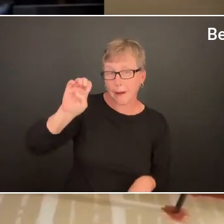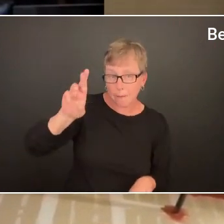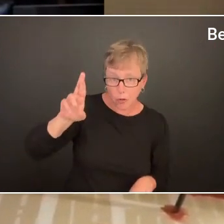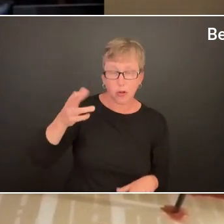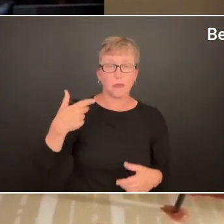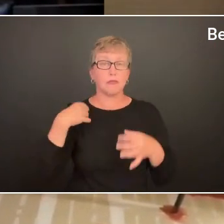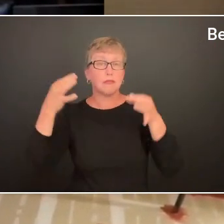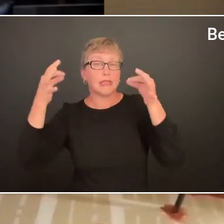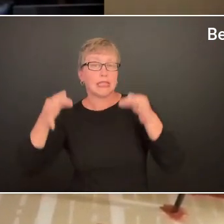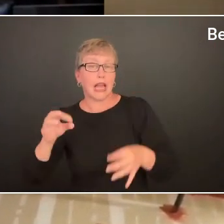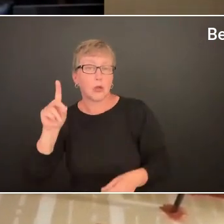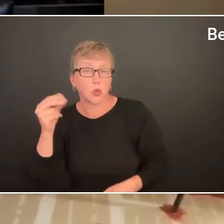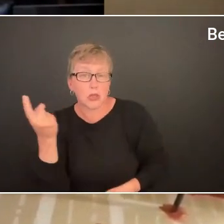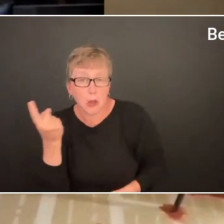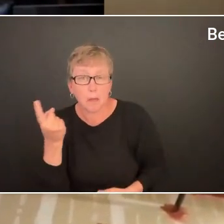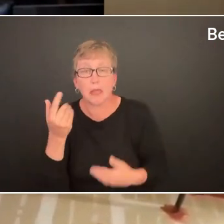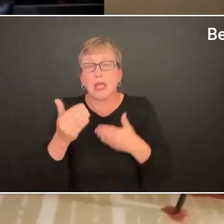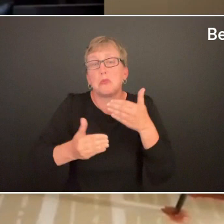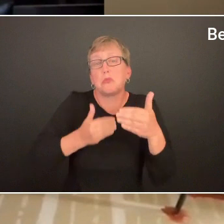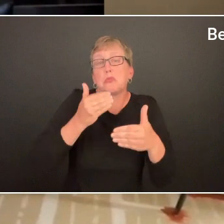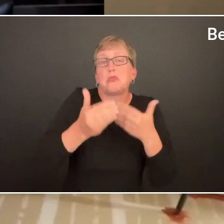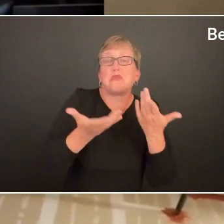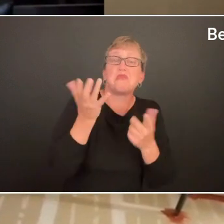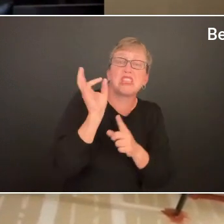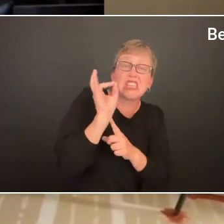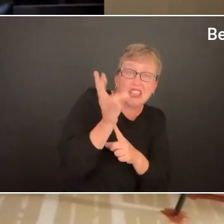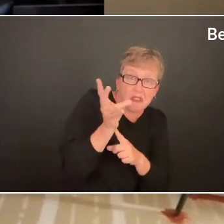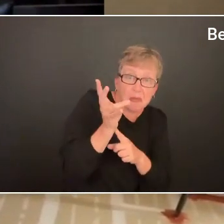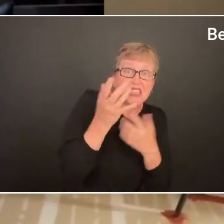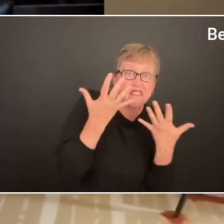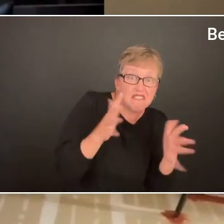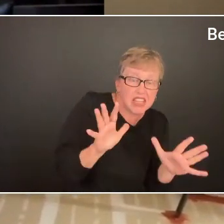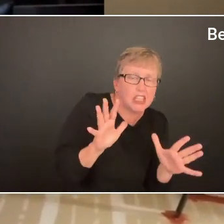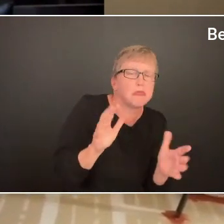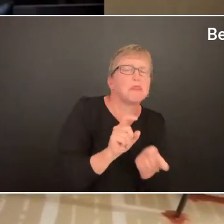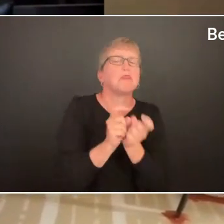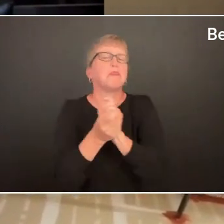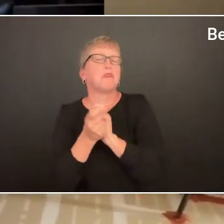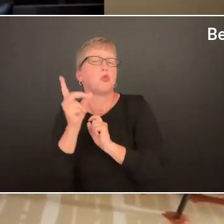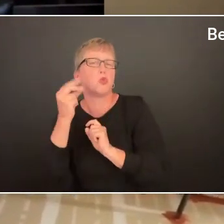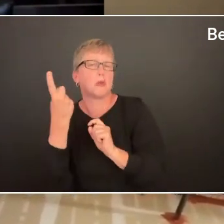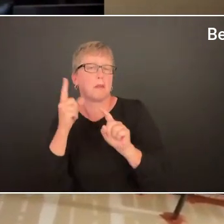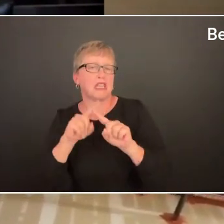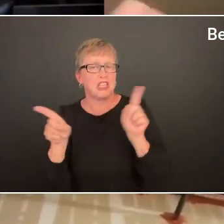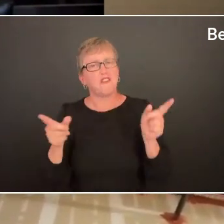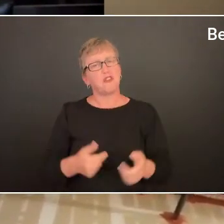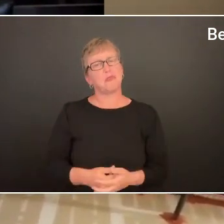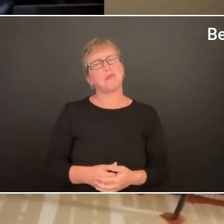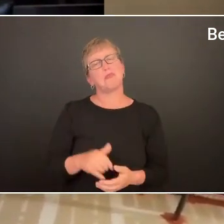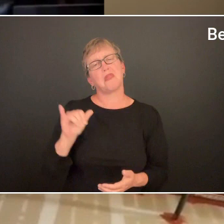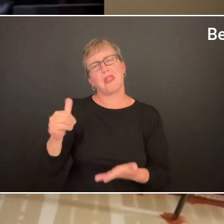cold. I need like 15 minutes to be able to warm up, and then we'll go from that. We even set a timer to